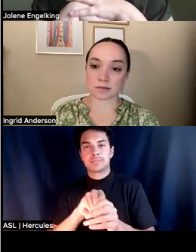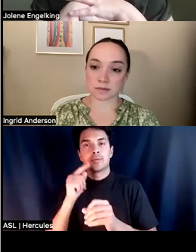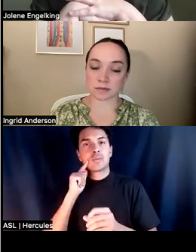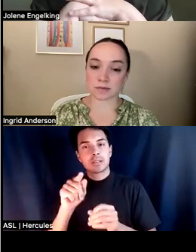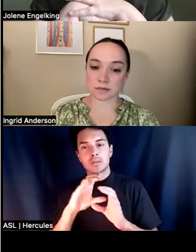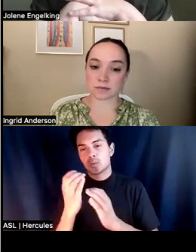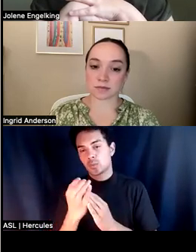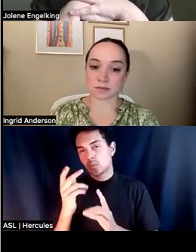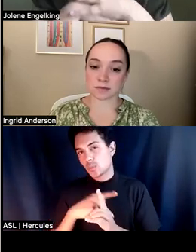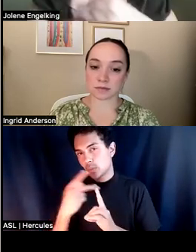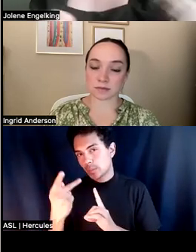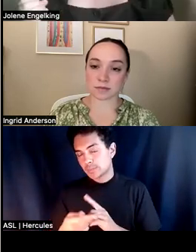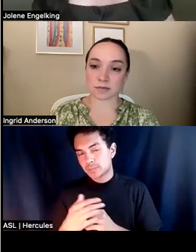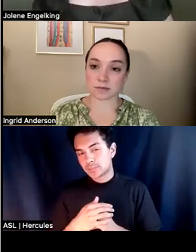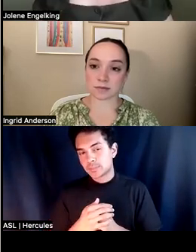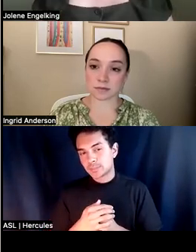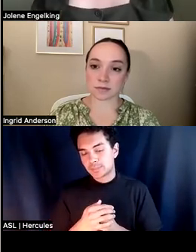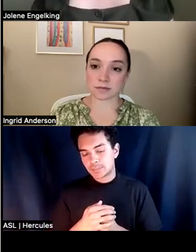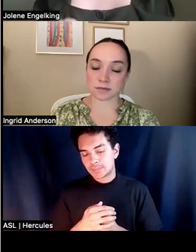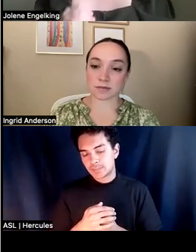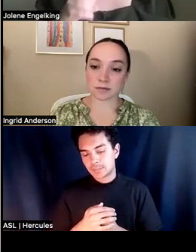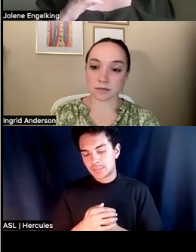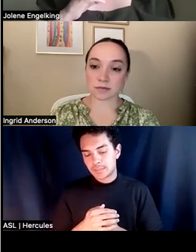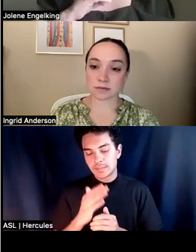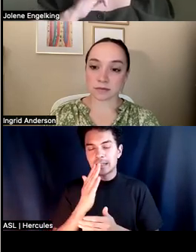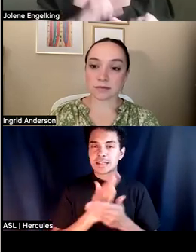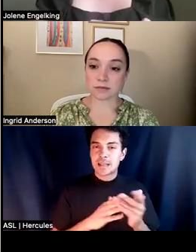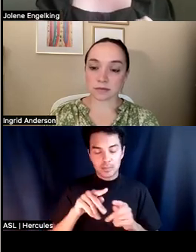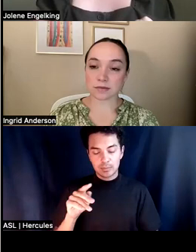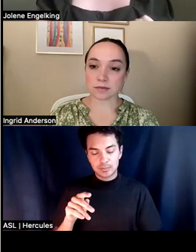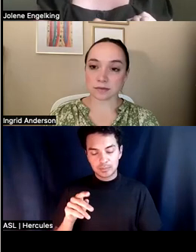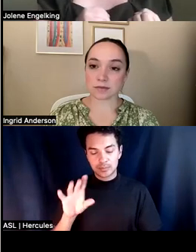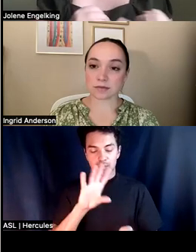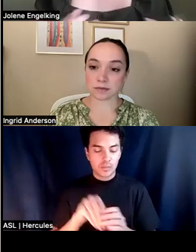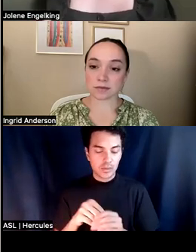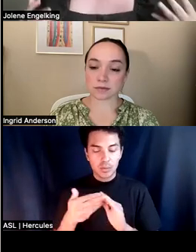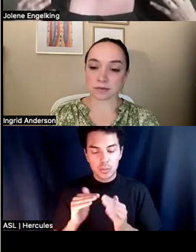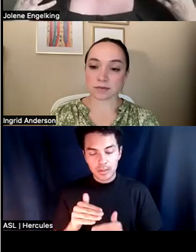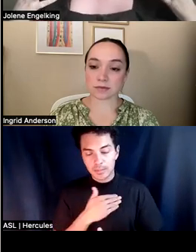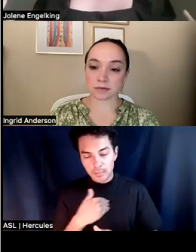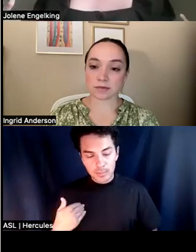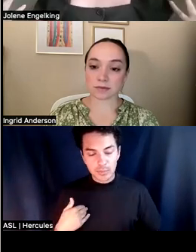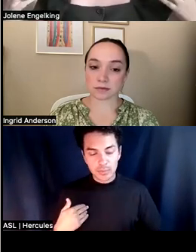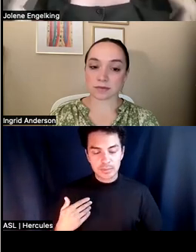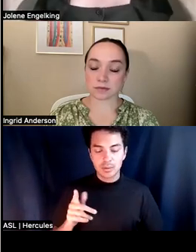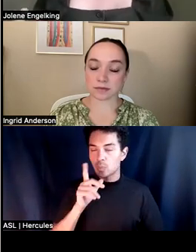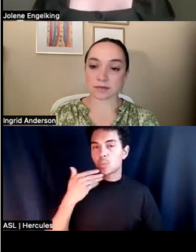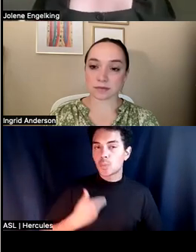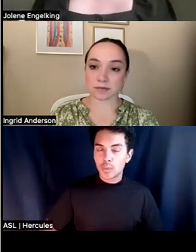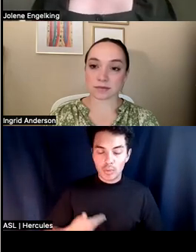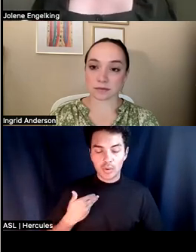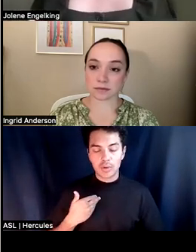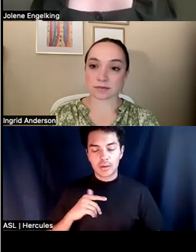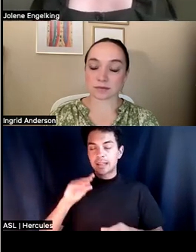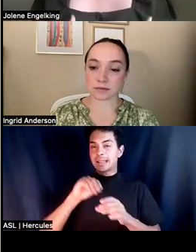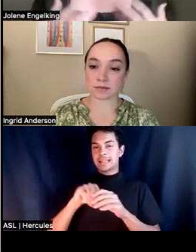programs, as well as those other people, including those community members, just us, just who we are in